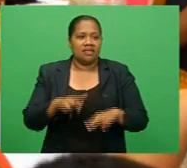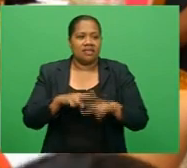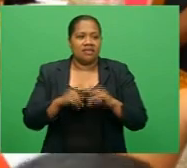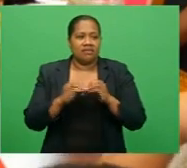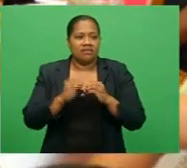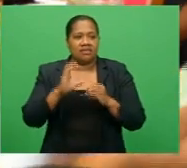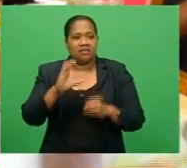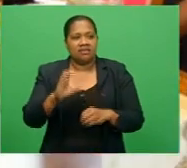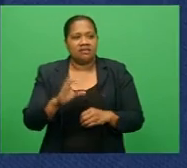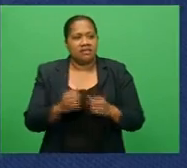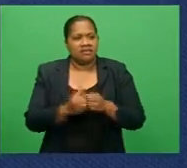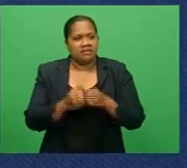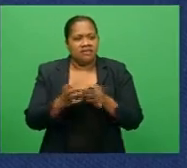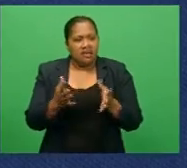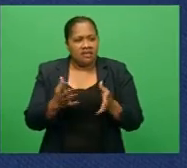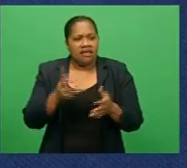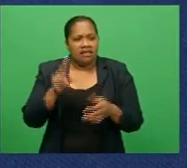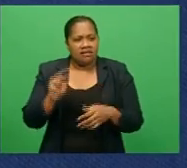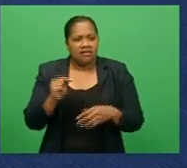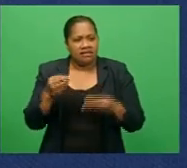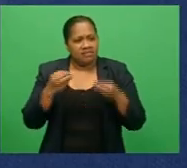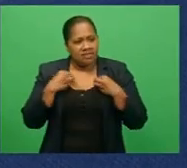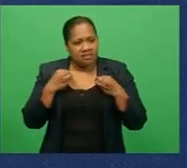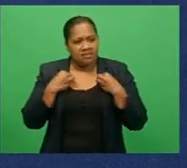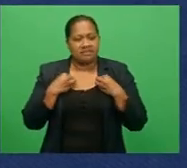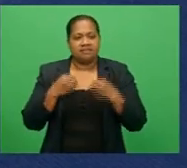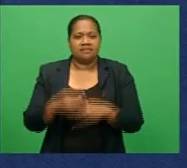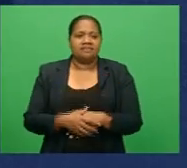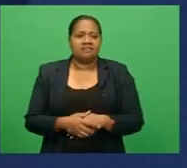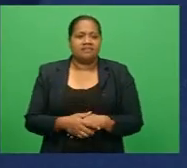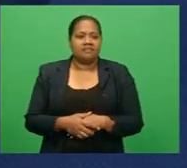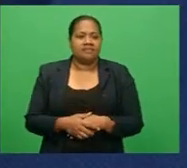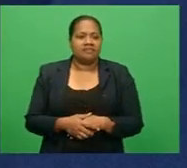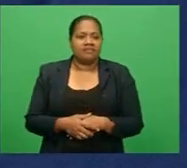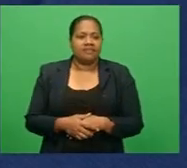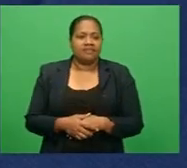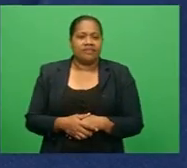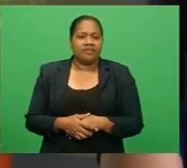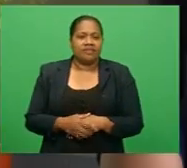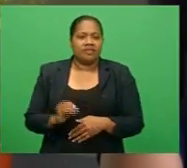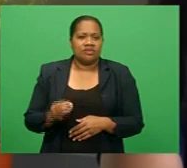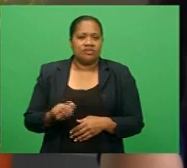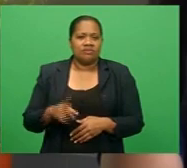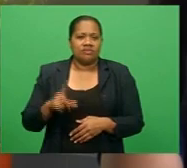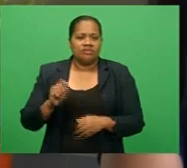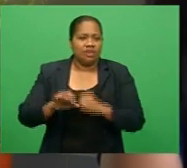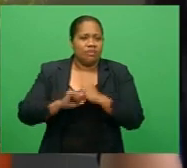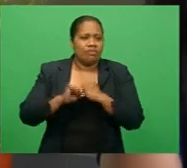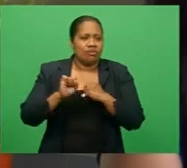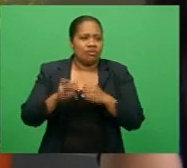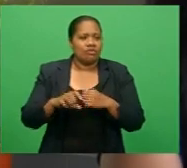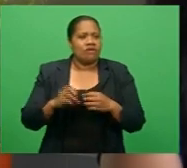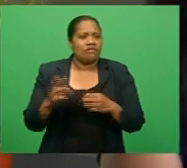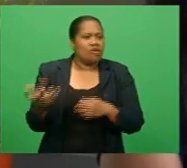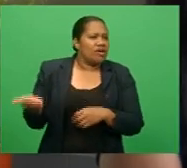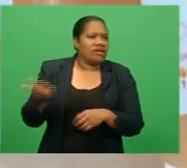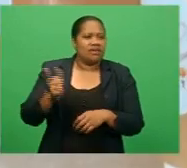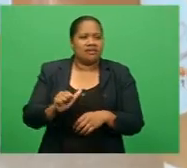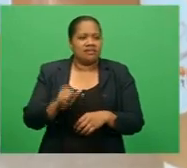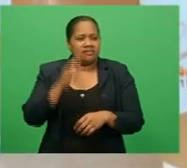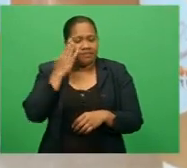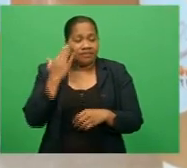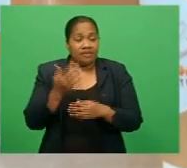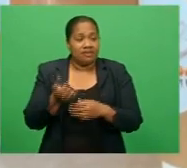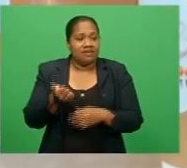started off my business, Bells Merchandise Fiji. That's to do with promotional merchandises for any corporate client.